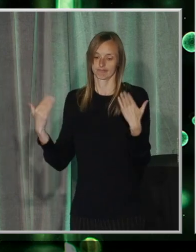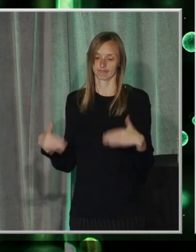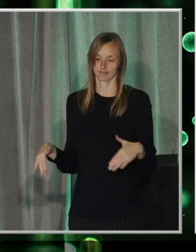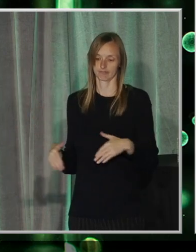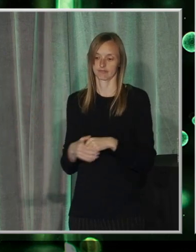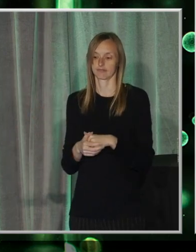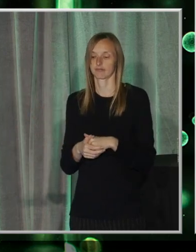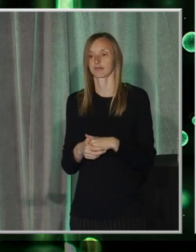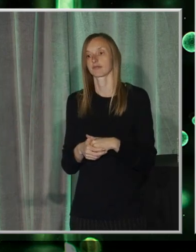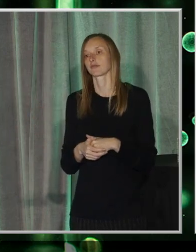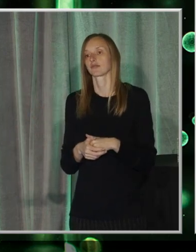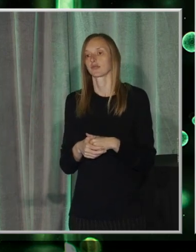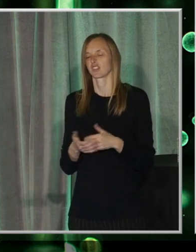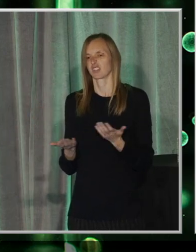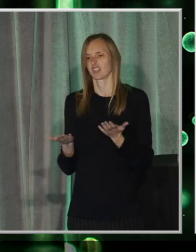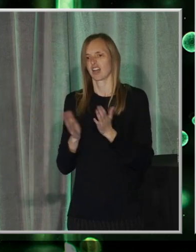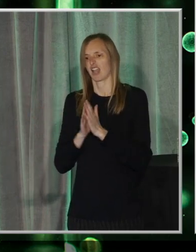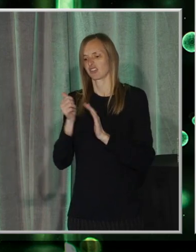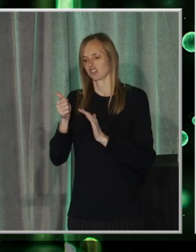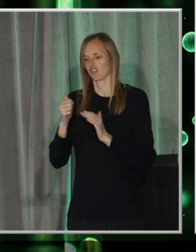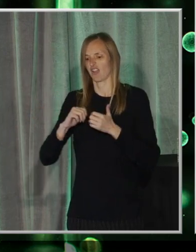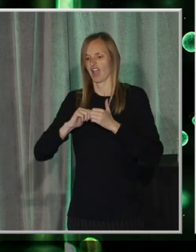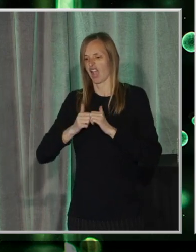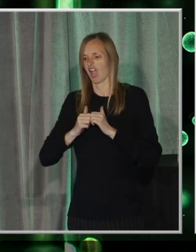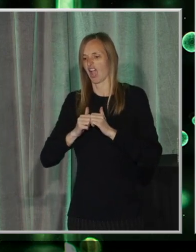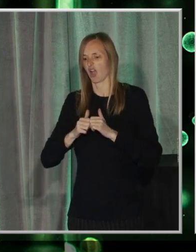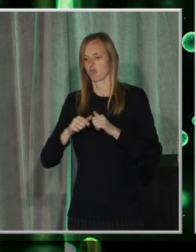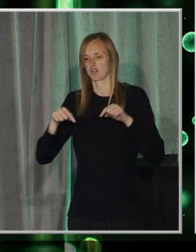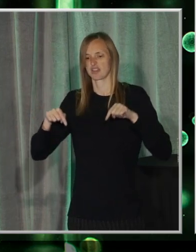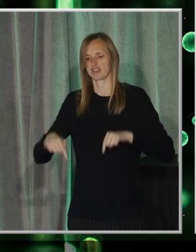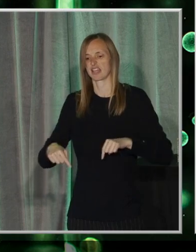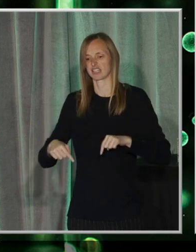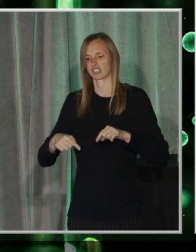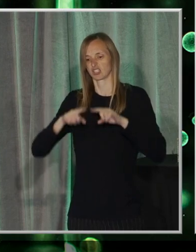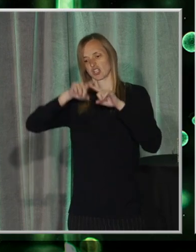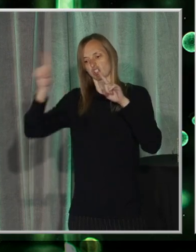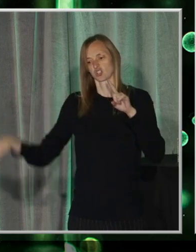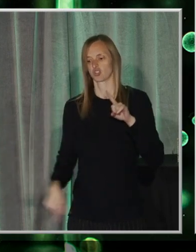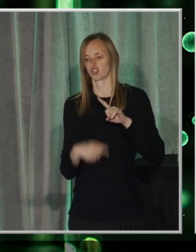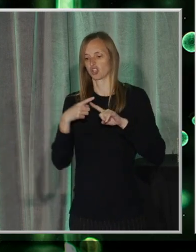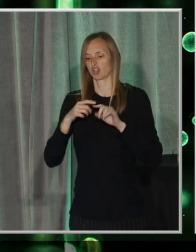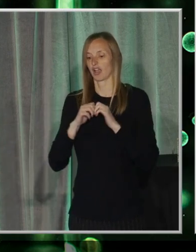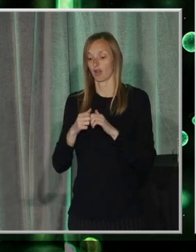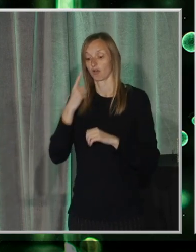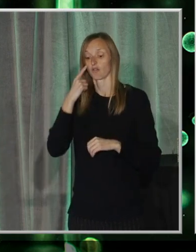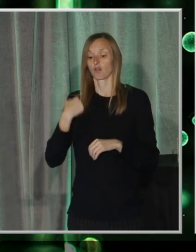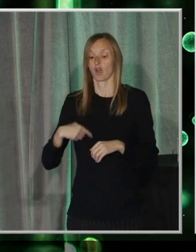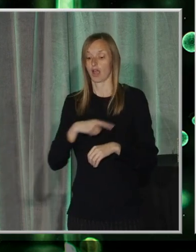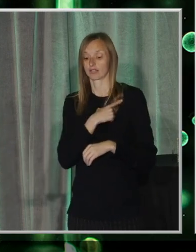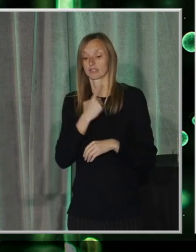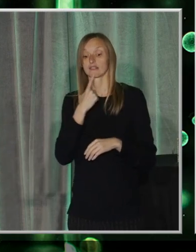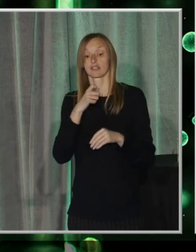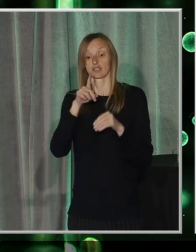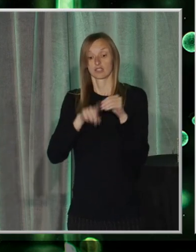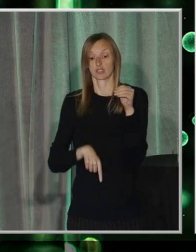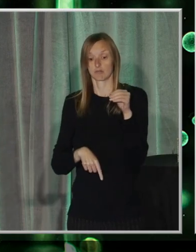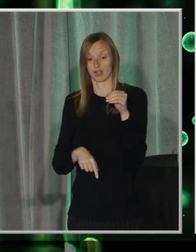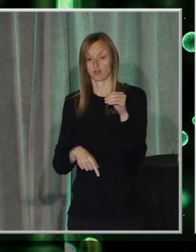So we can ask yourself, how is it, this is it being circular? So for us, our tomatoes that were